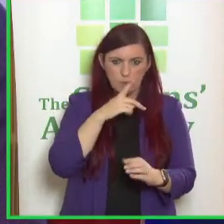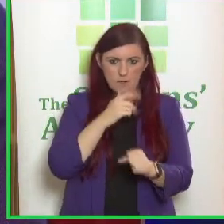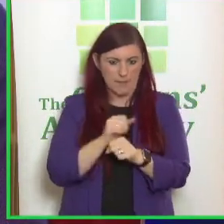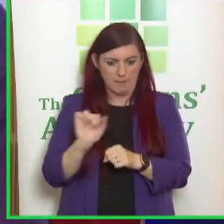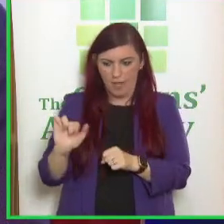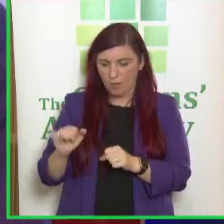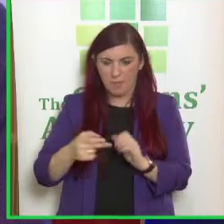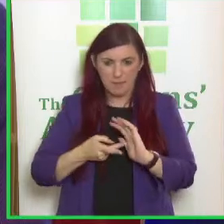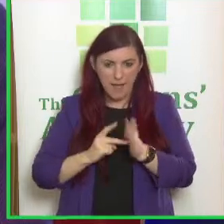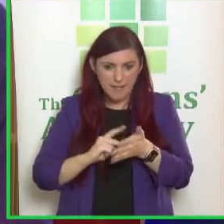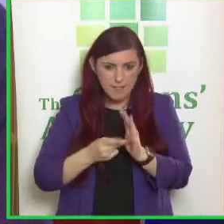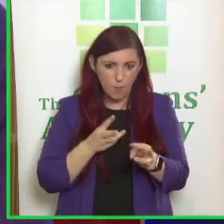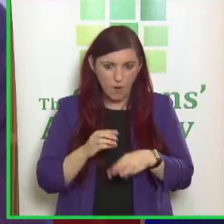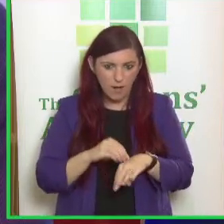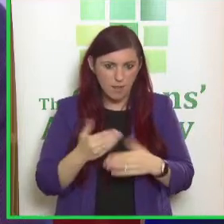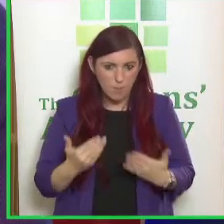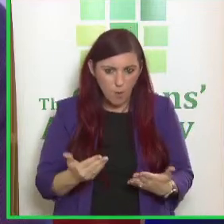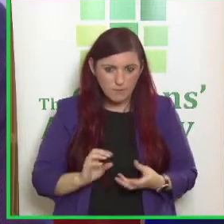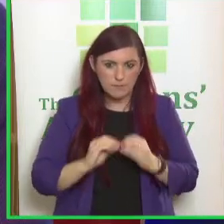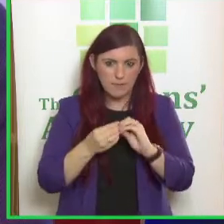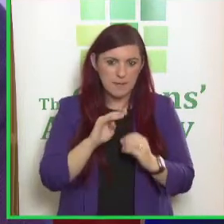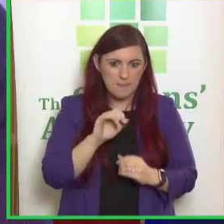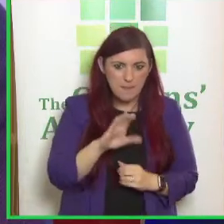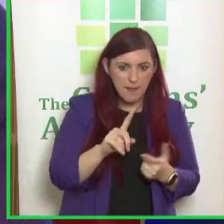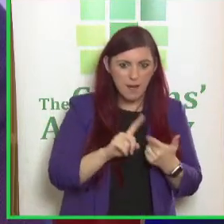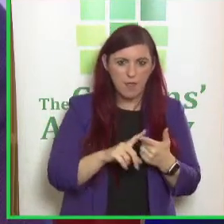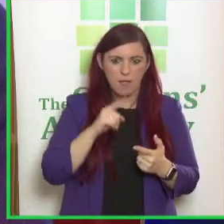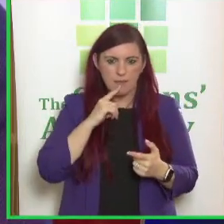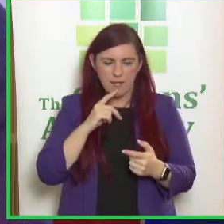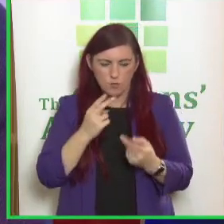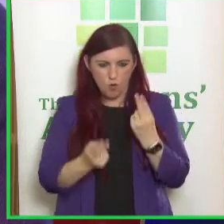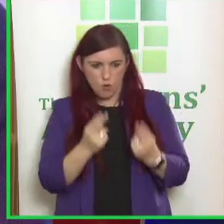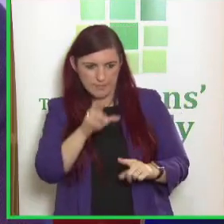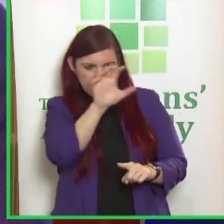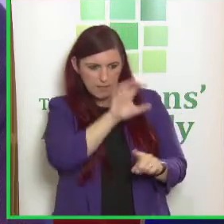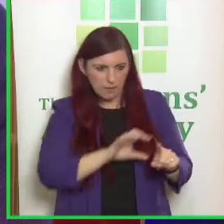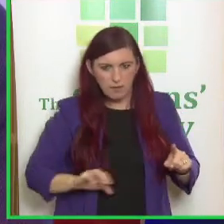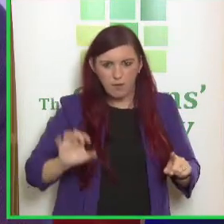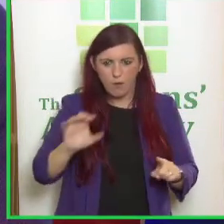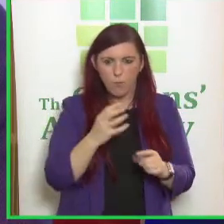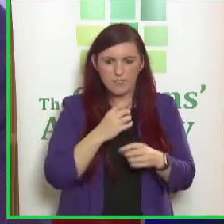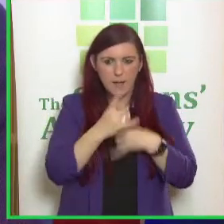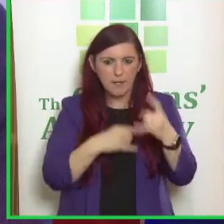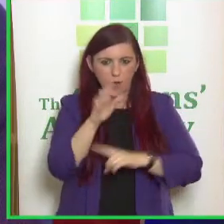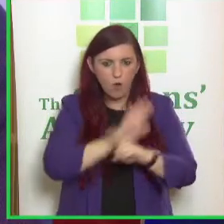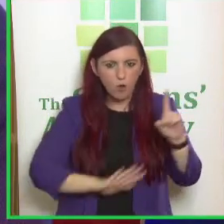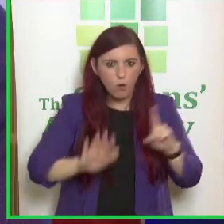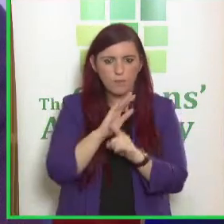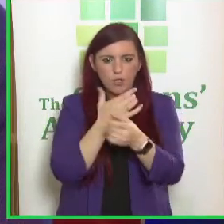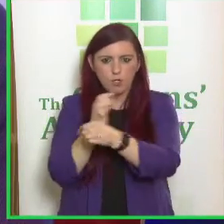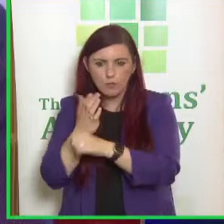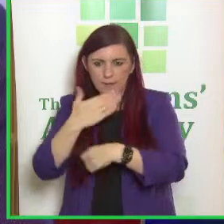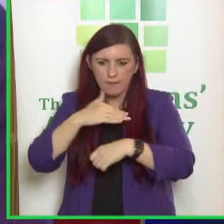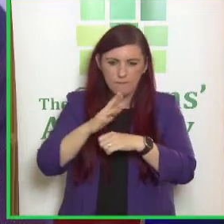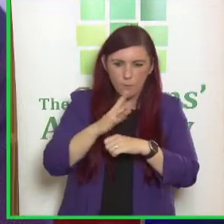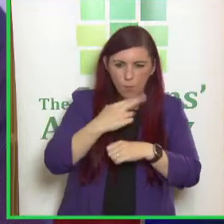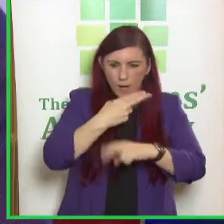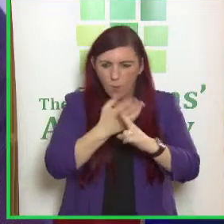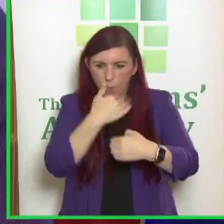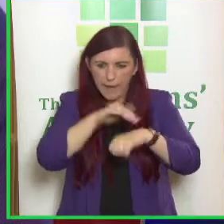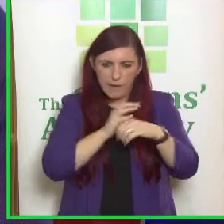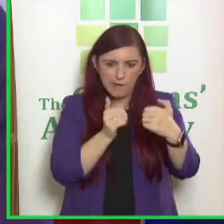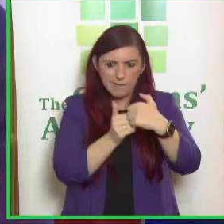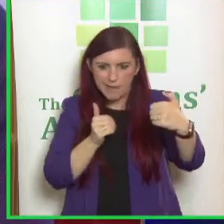dual diagnosis, carrying out that mapping, auditing exercise across the country to find out where the gaps in provision are,